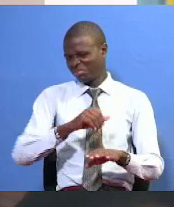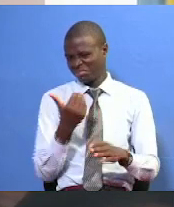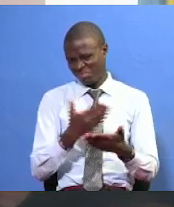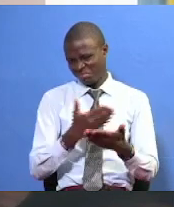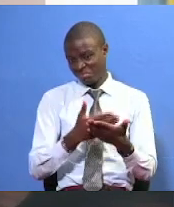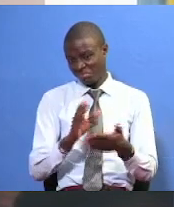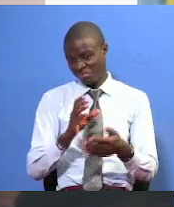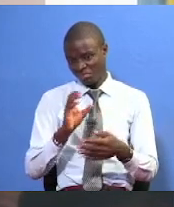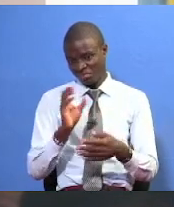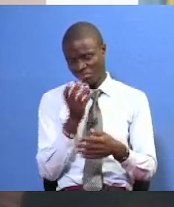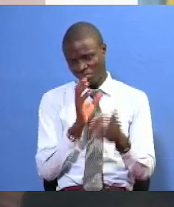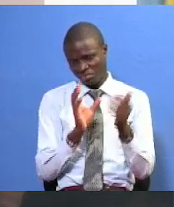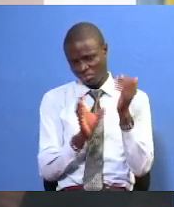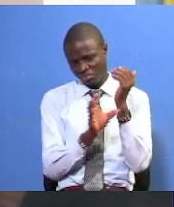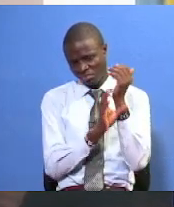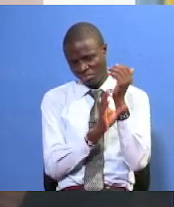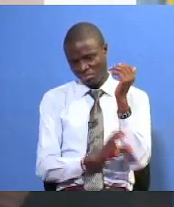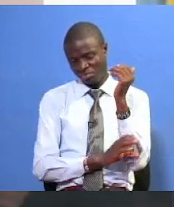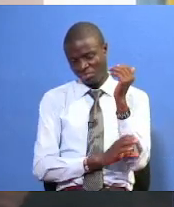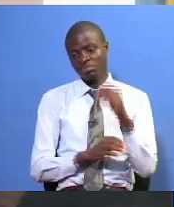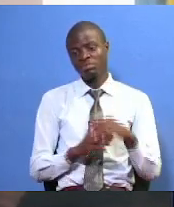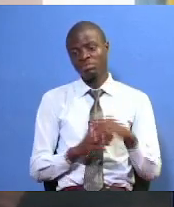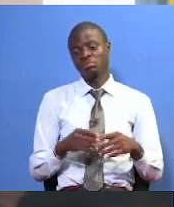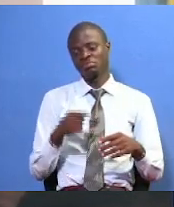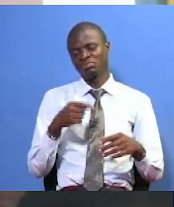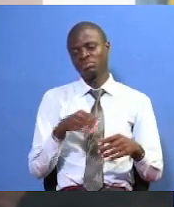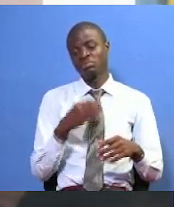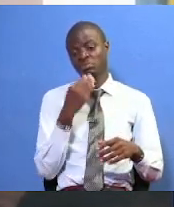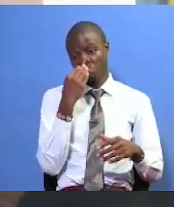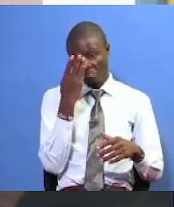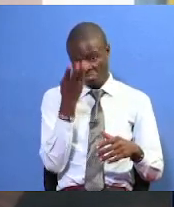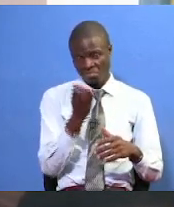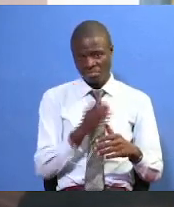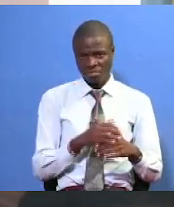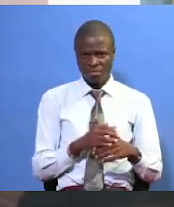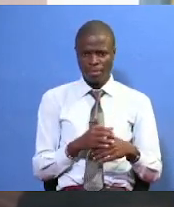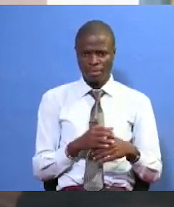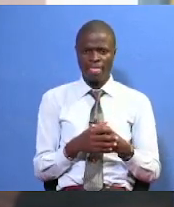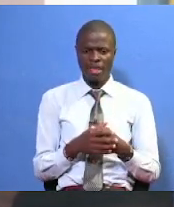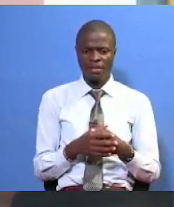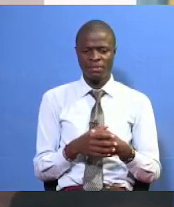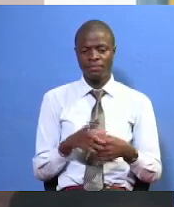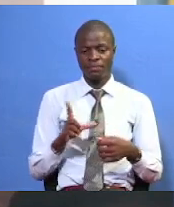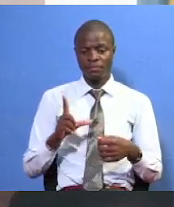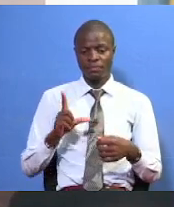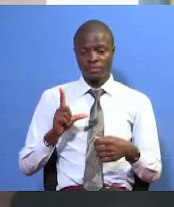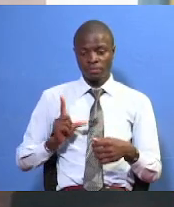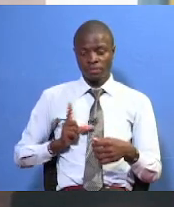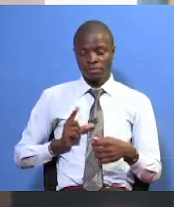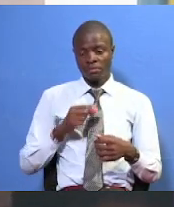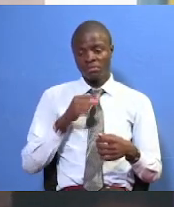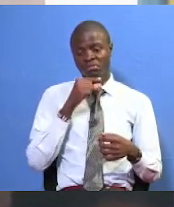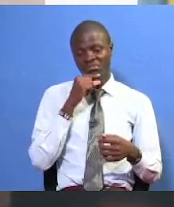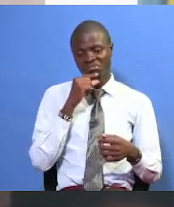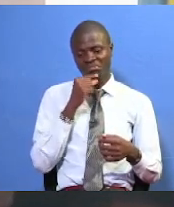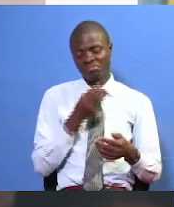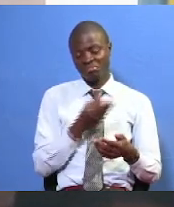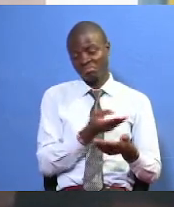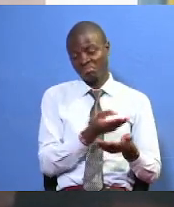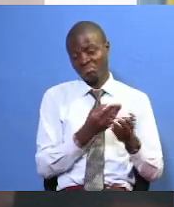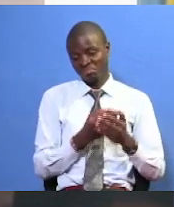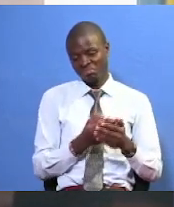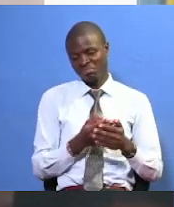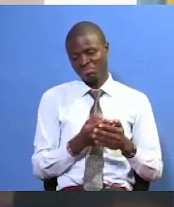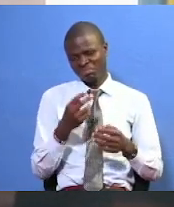ceremony. To all of you, we say a big thank you. Ladies and gentlemen, please allow me to mention that